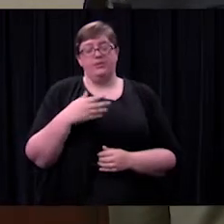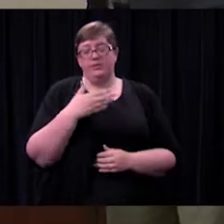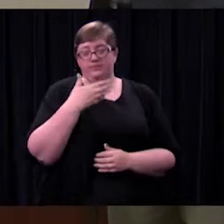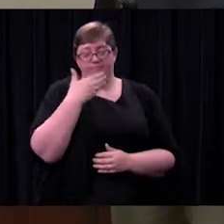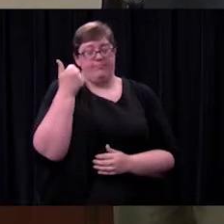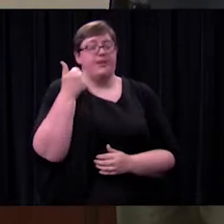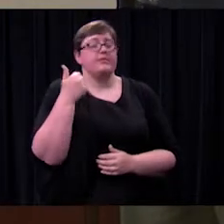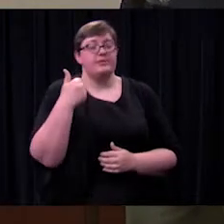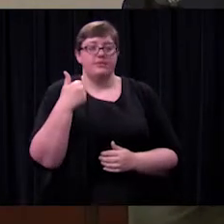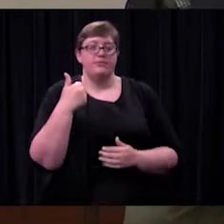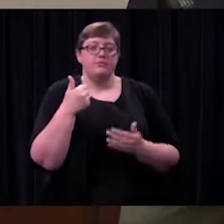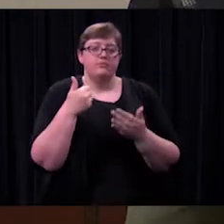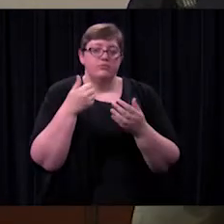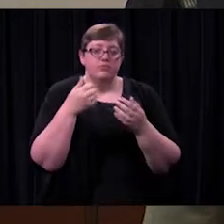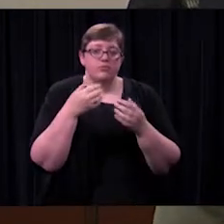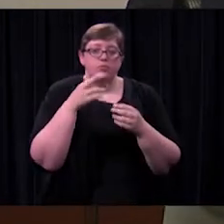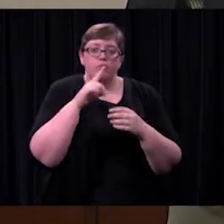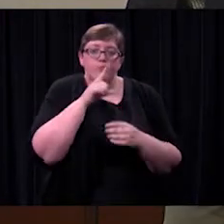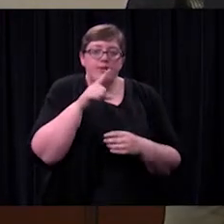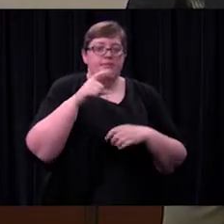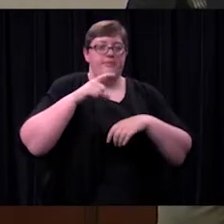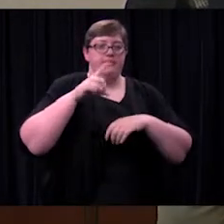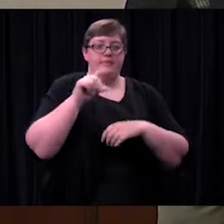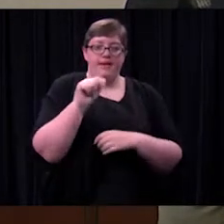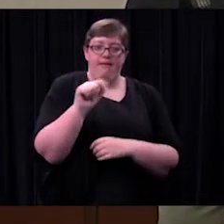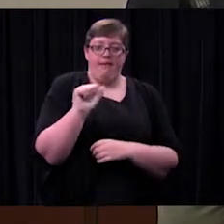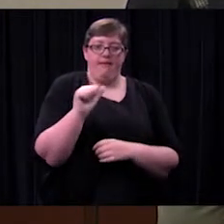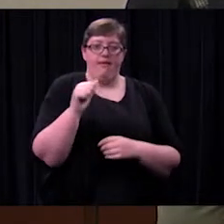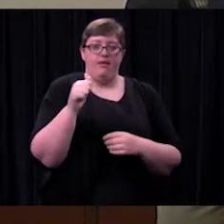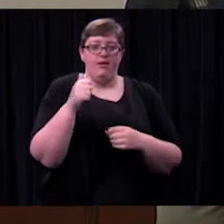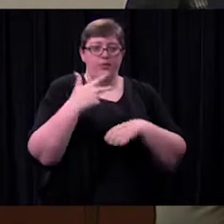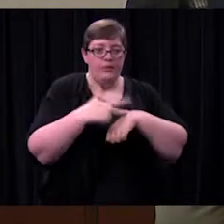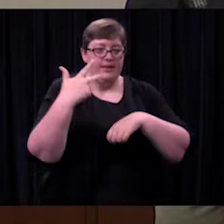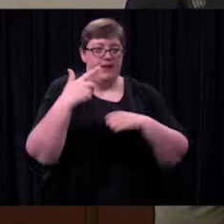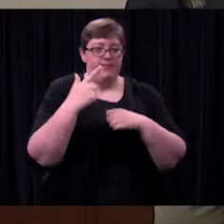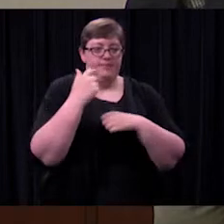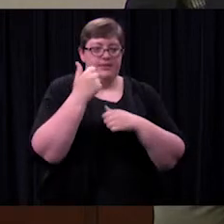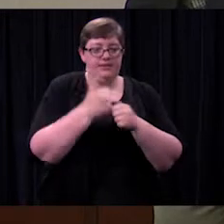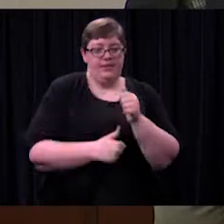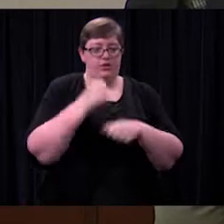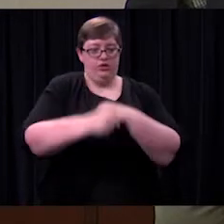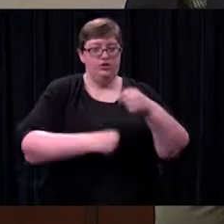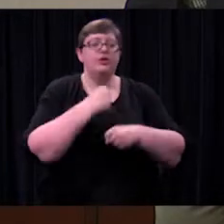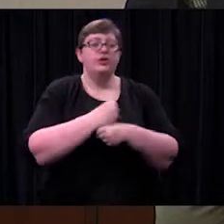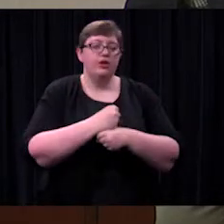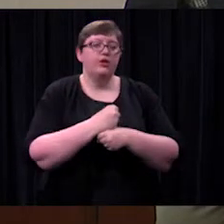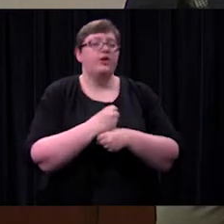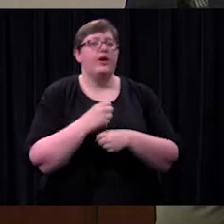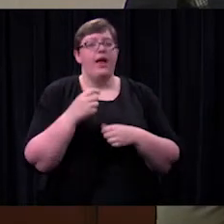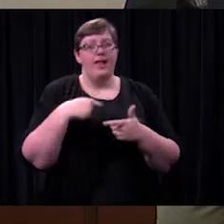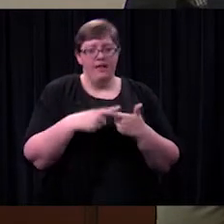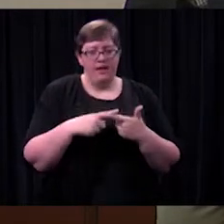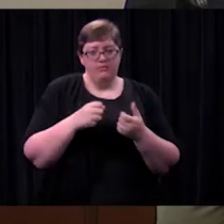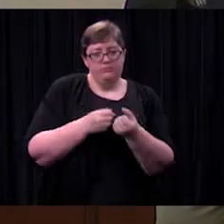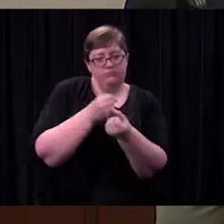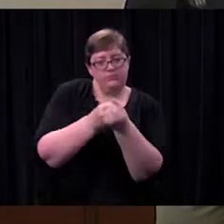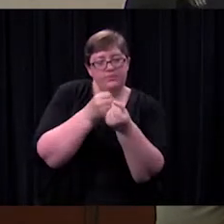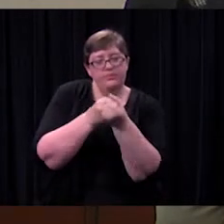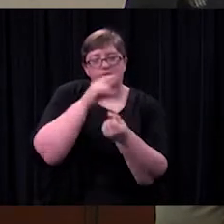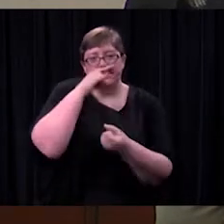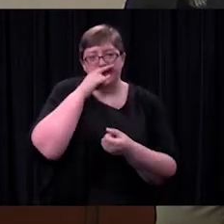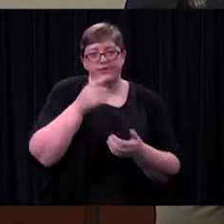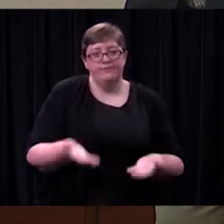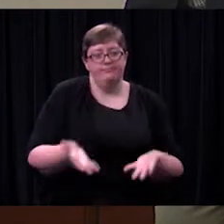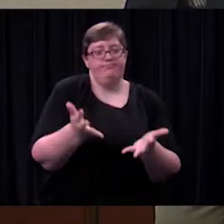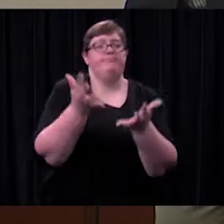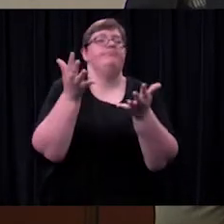assessment that we can get real-time data for our kids at least 3 times a year and take action in terms of supporting them, enriching them, those kinds of things.